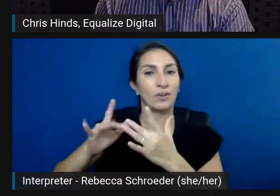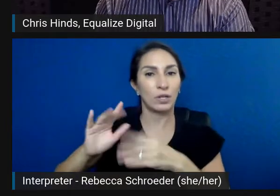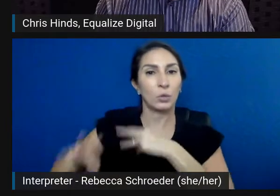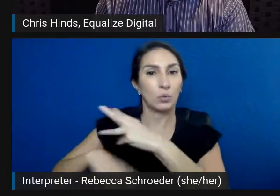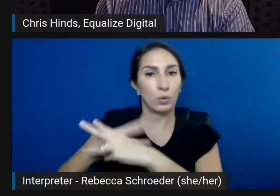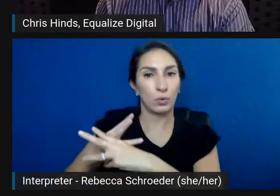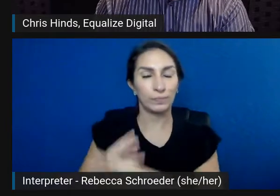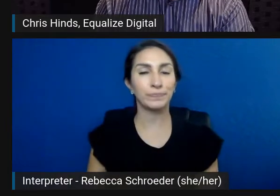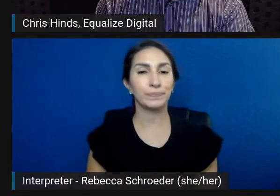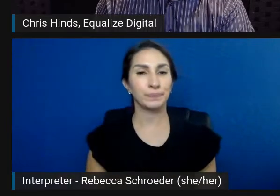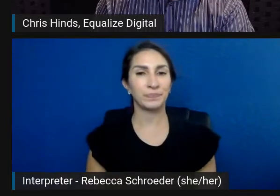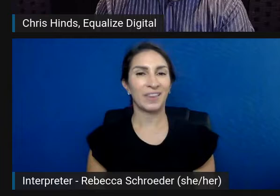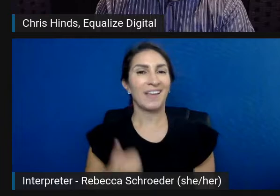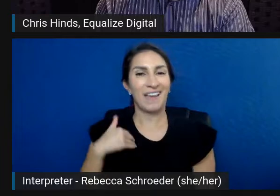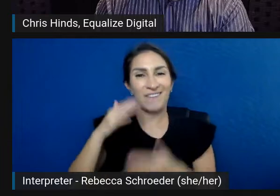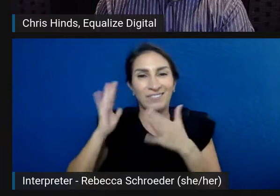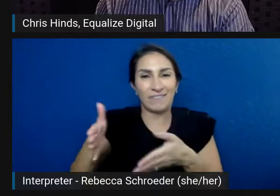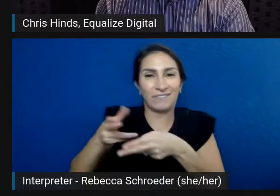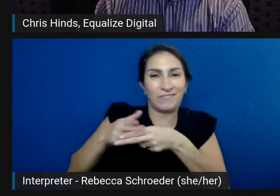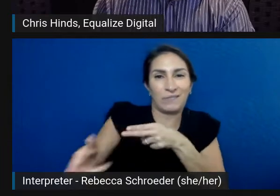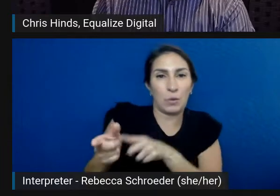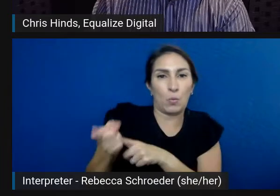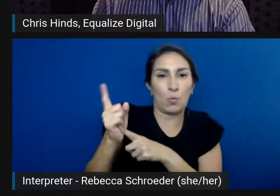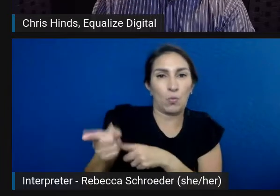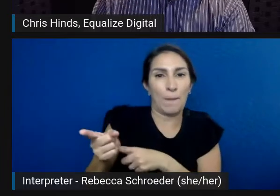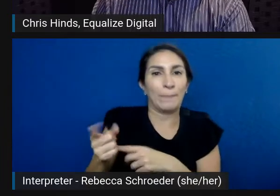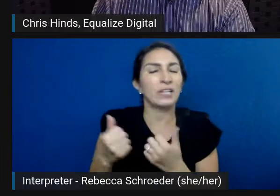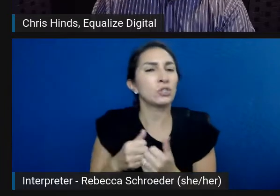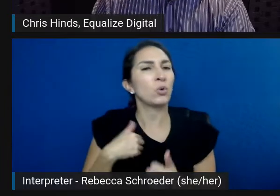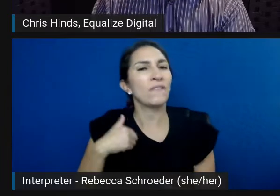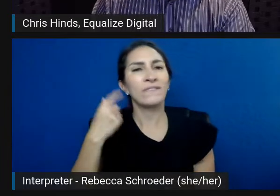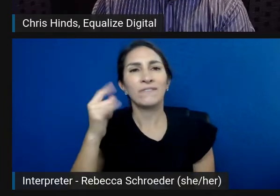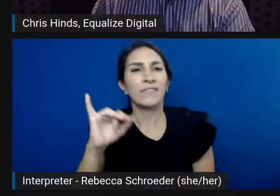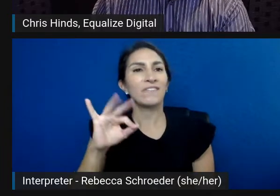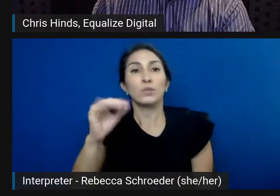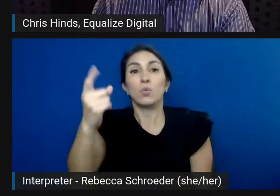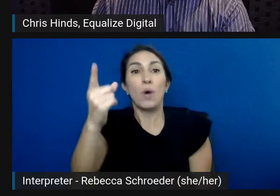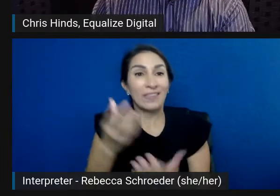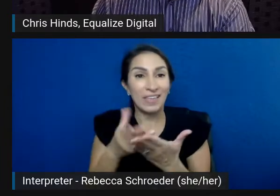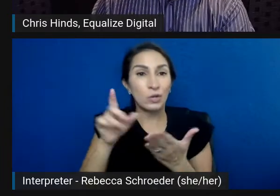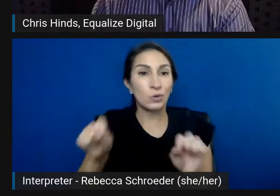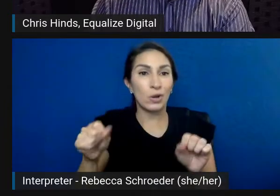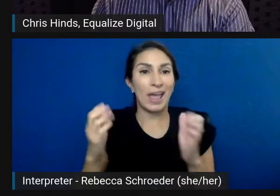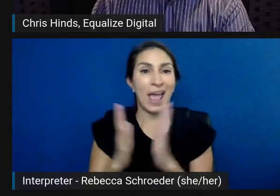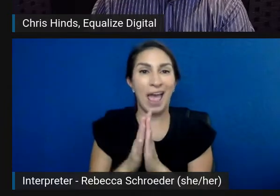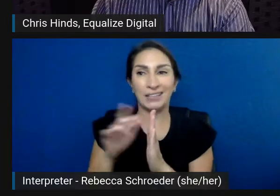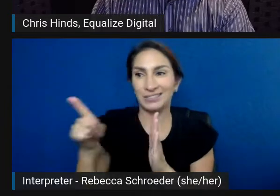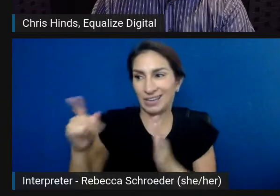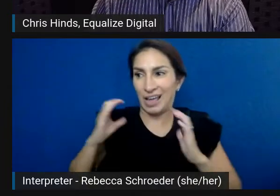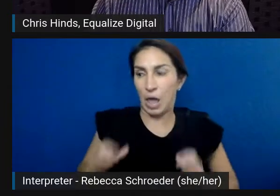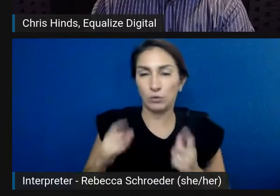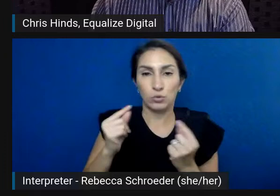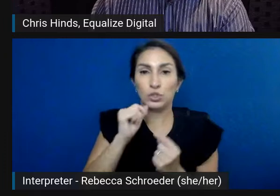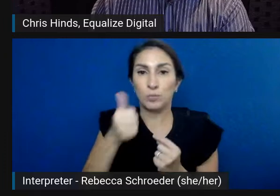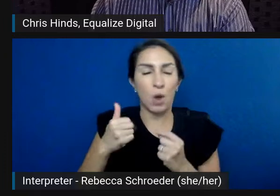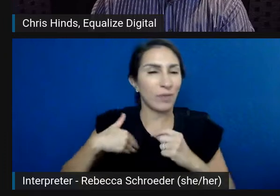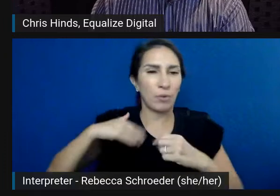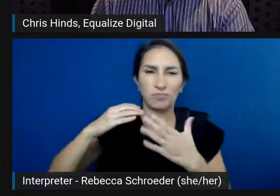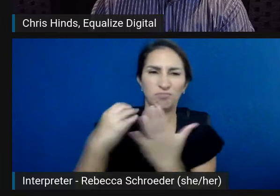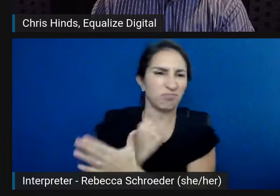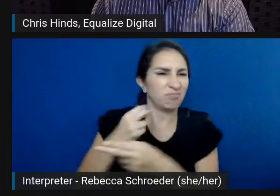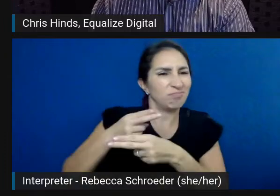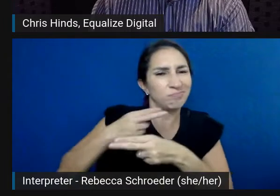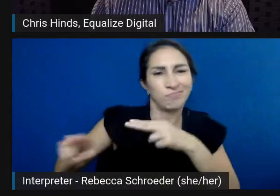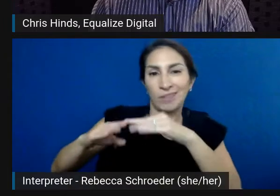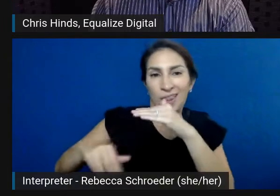the one thing that you would ask a client to do tomorrow that would take them less than an hour to go in and